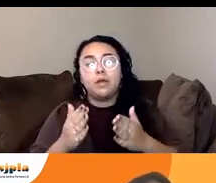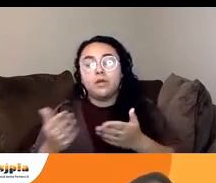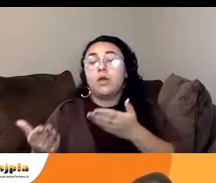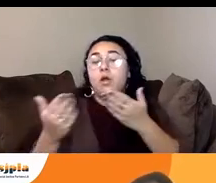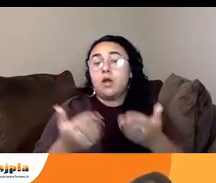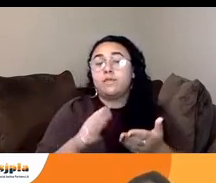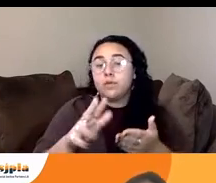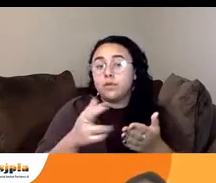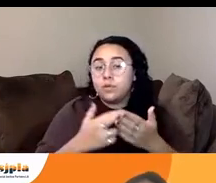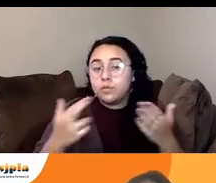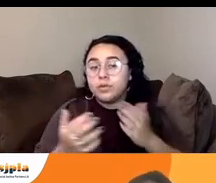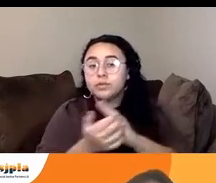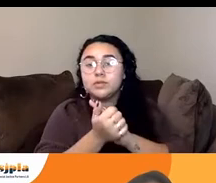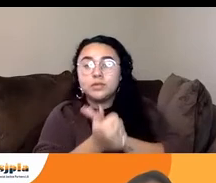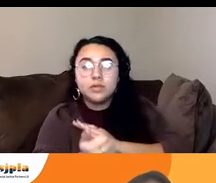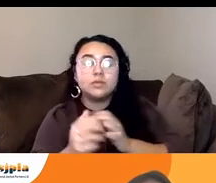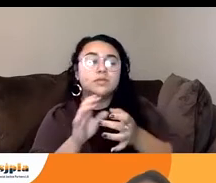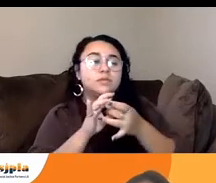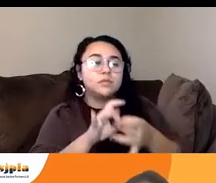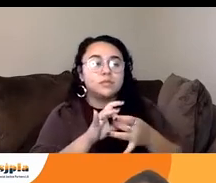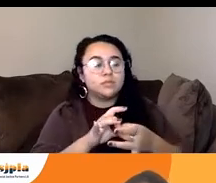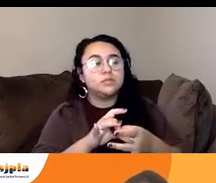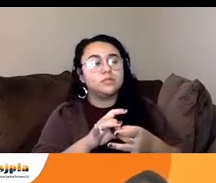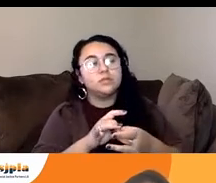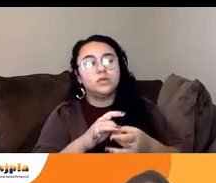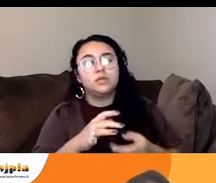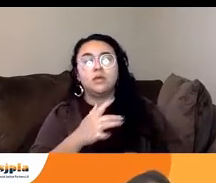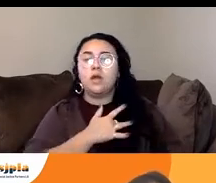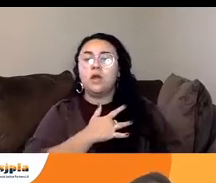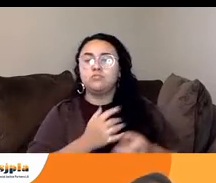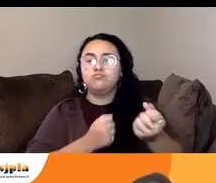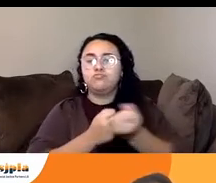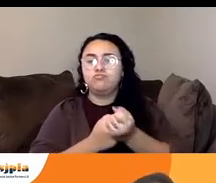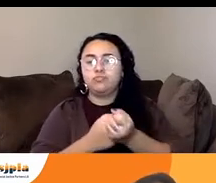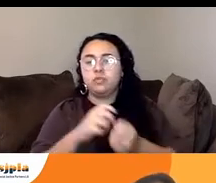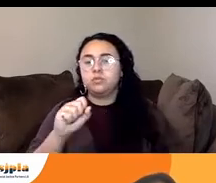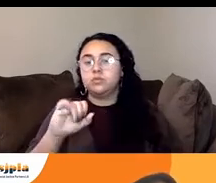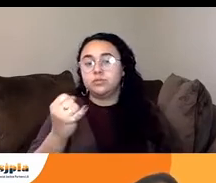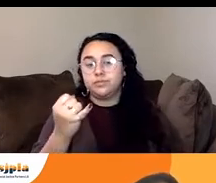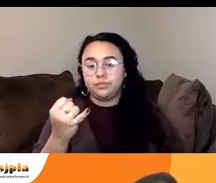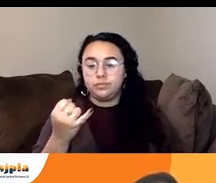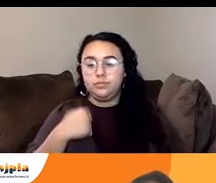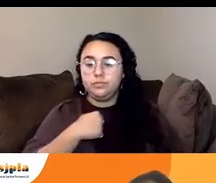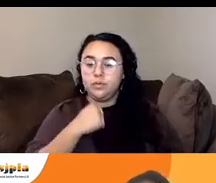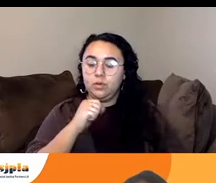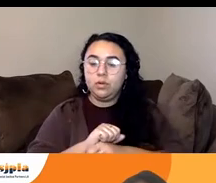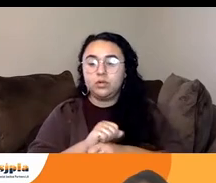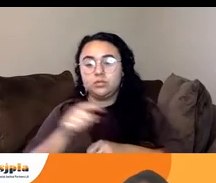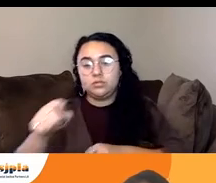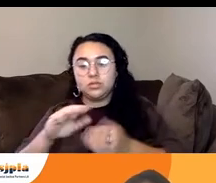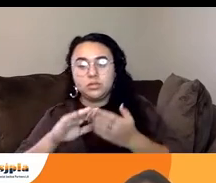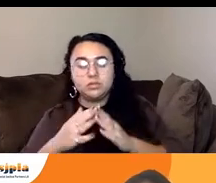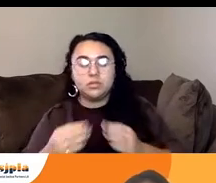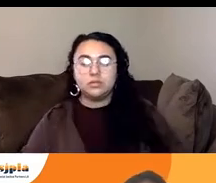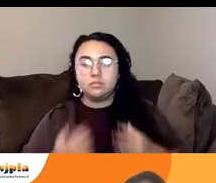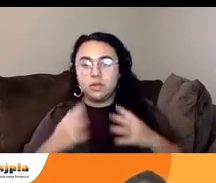your skills, your relationships, and your heart for social justice, and walking in community with the inspiring people that you've met on